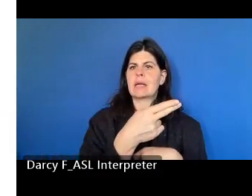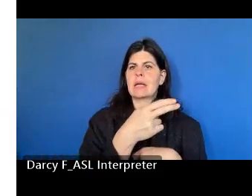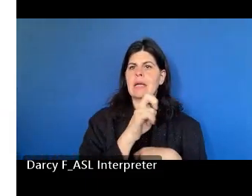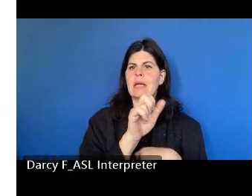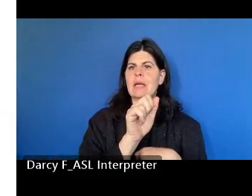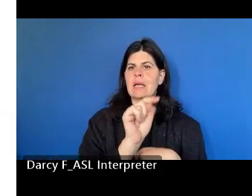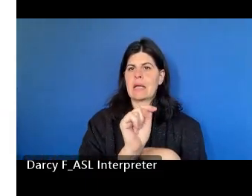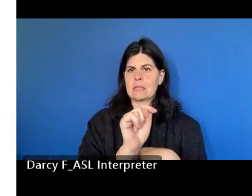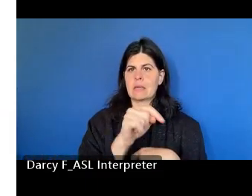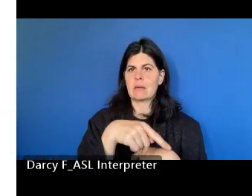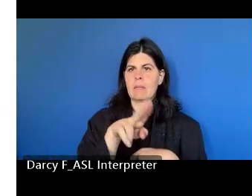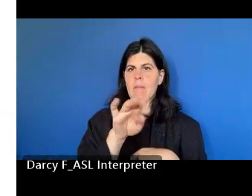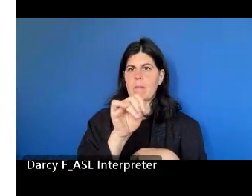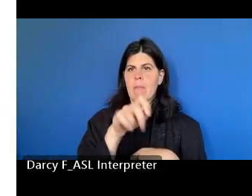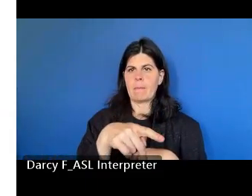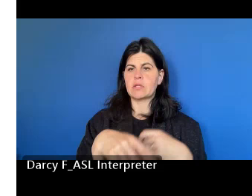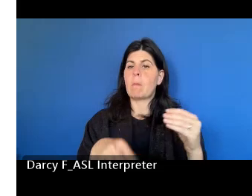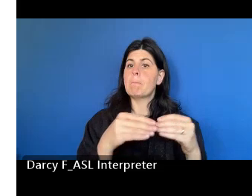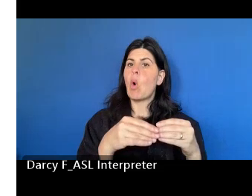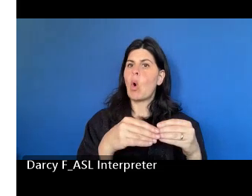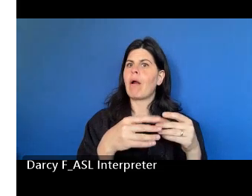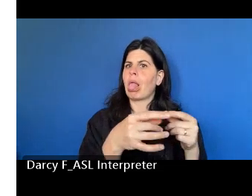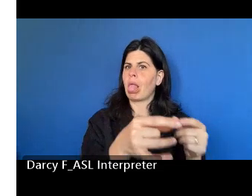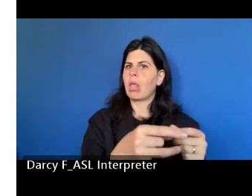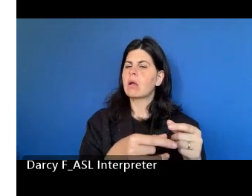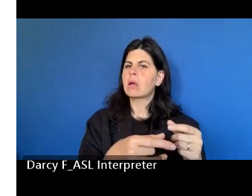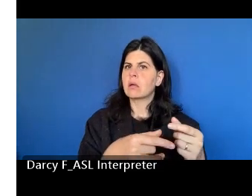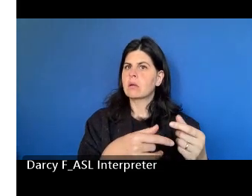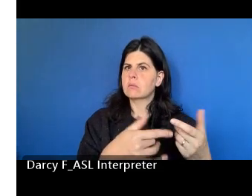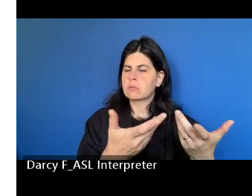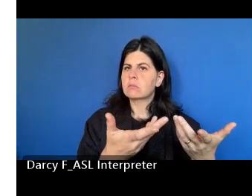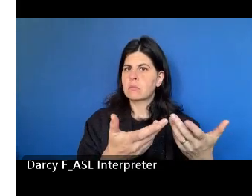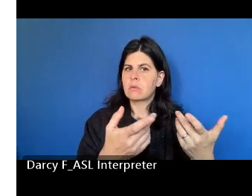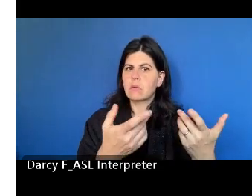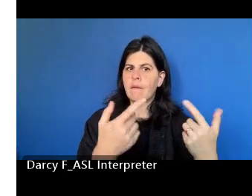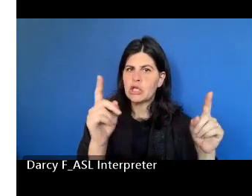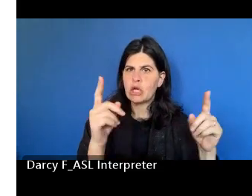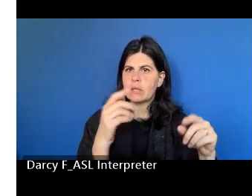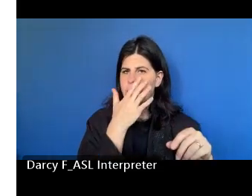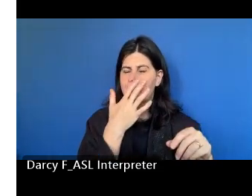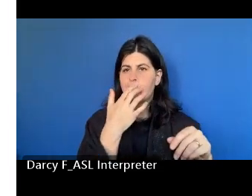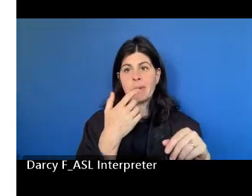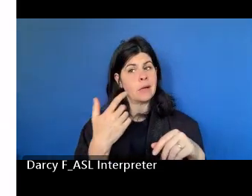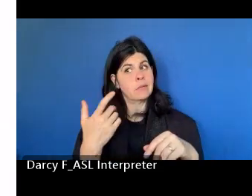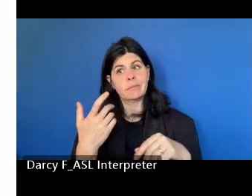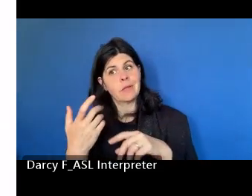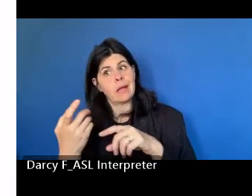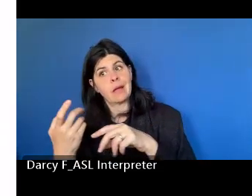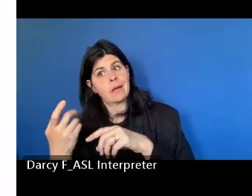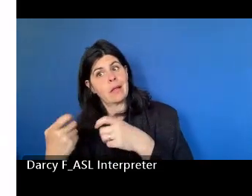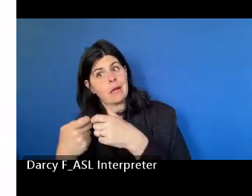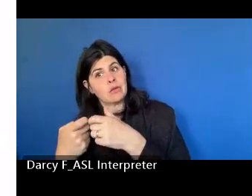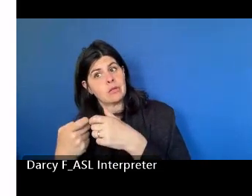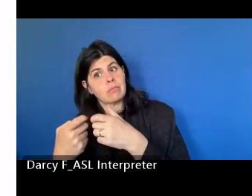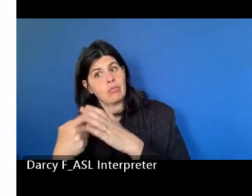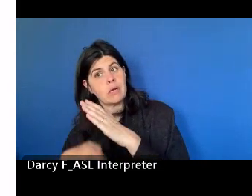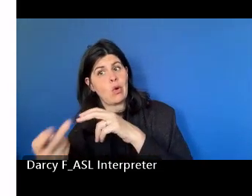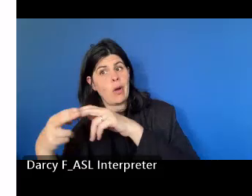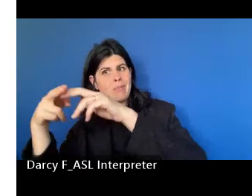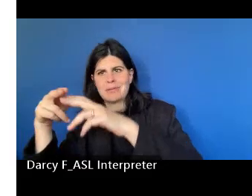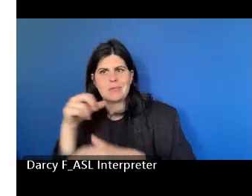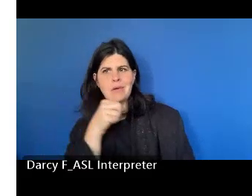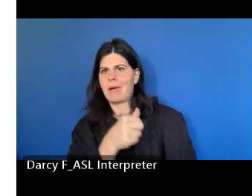efficient. But electricity prices going up and up do not guarantee that. So I think this program just